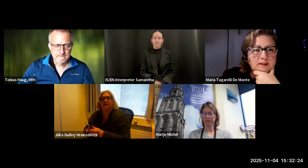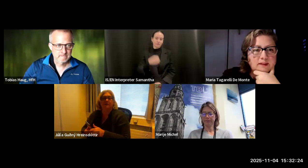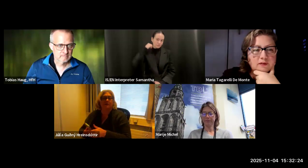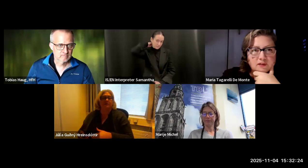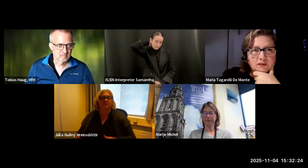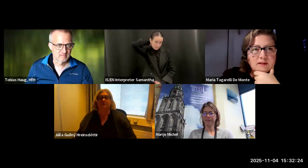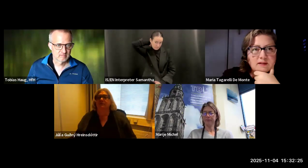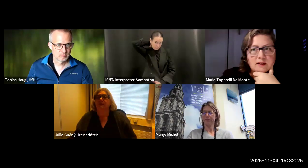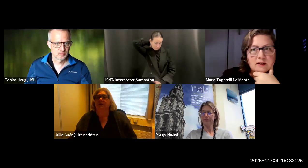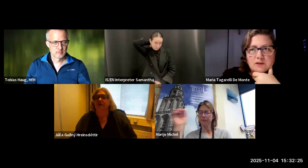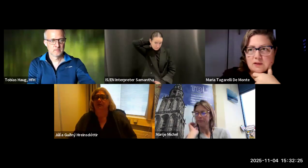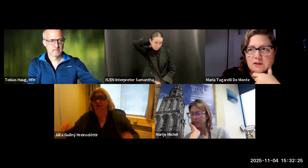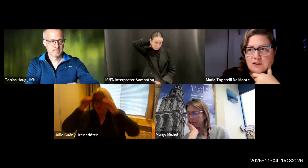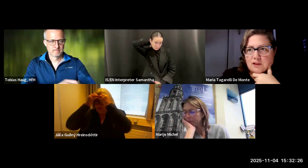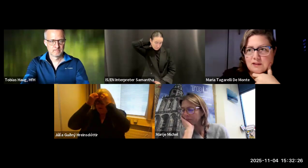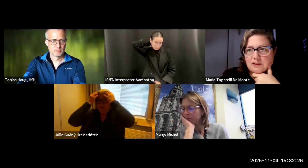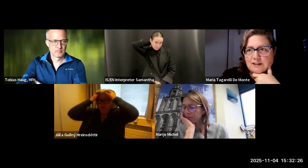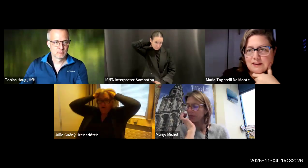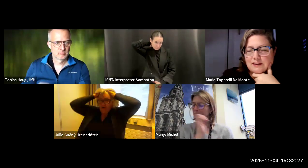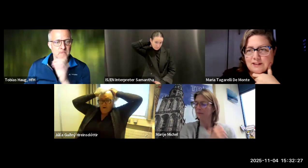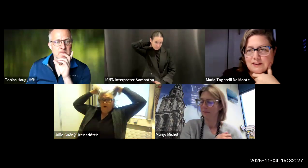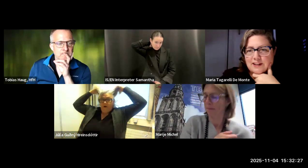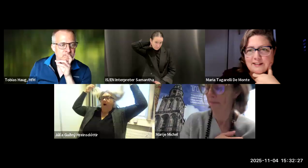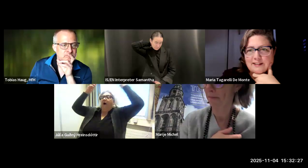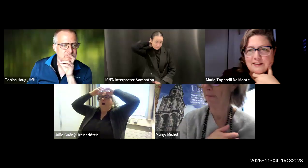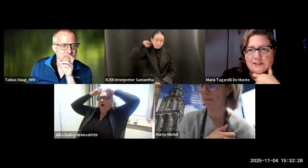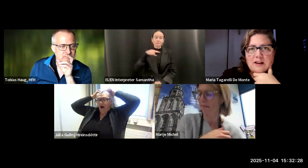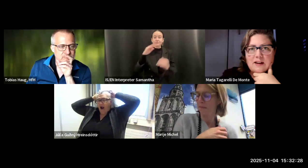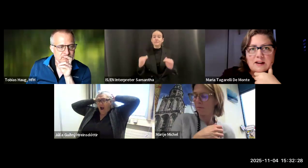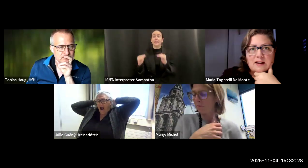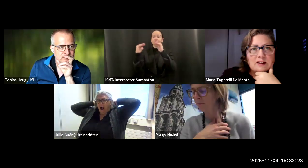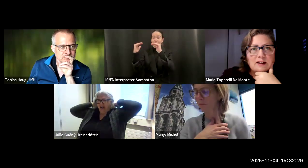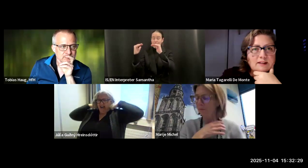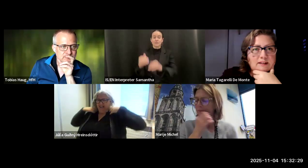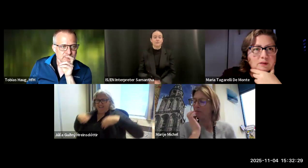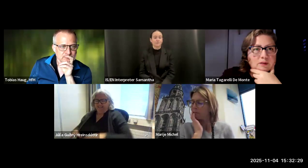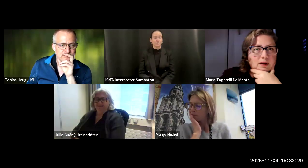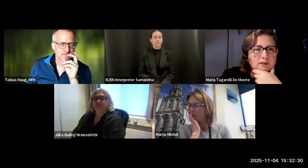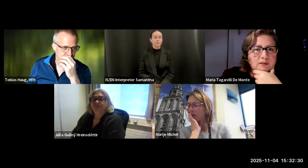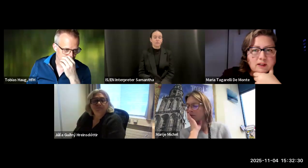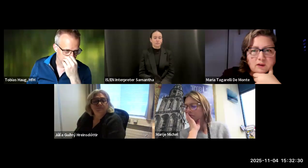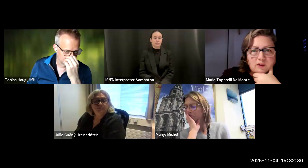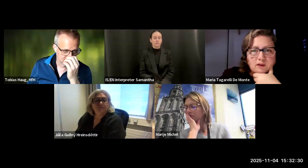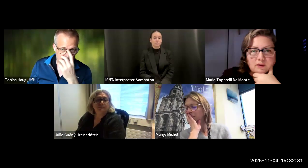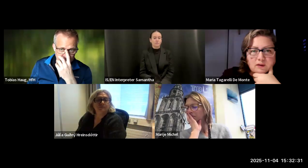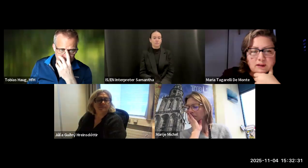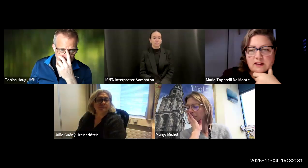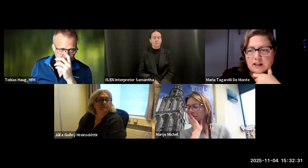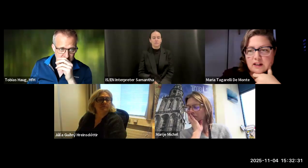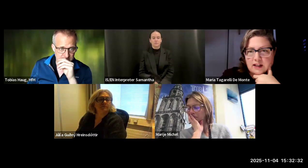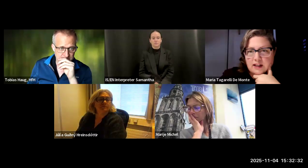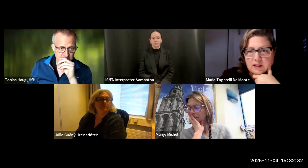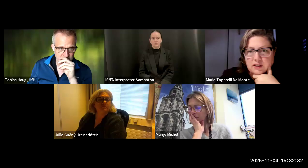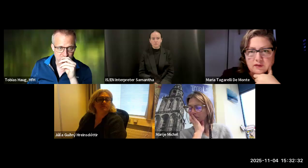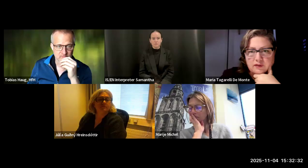So this is for the advanced, so it's not yet. Okay. This is one of the videos.